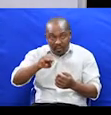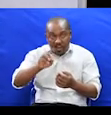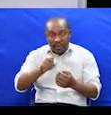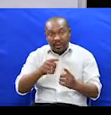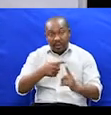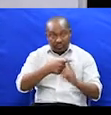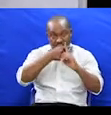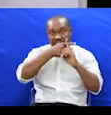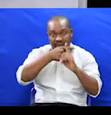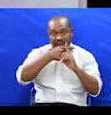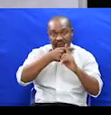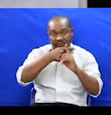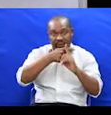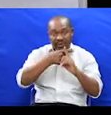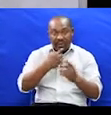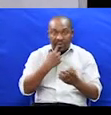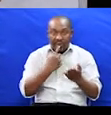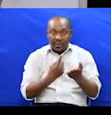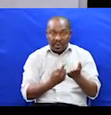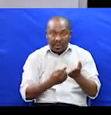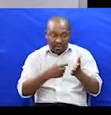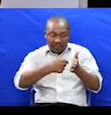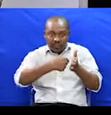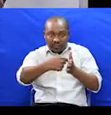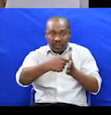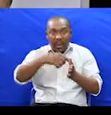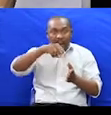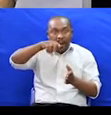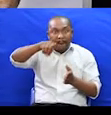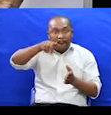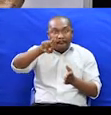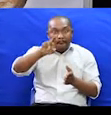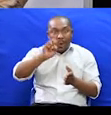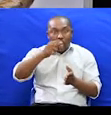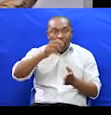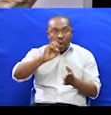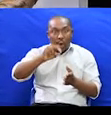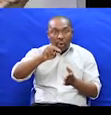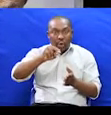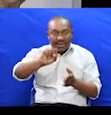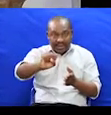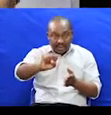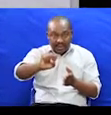positive charge he called protons,